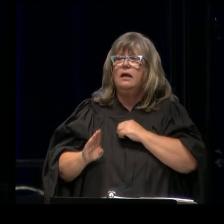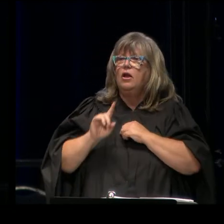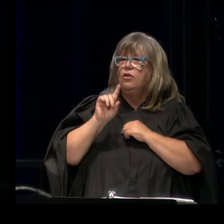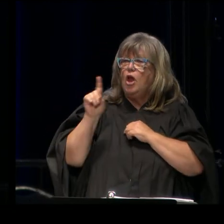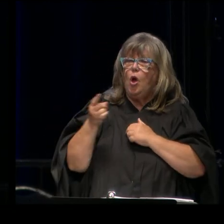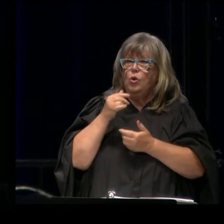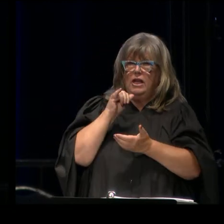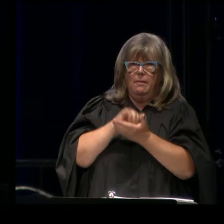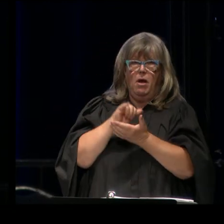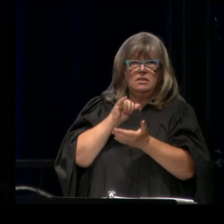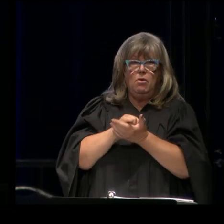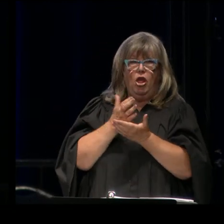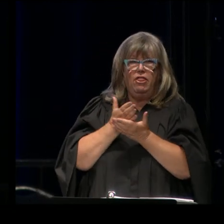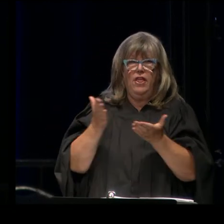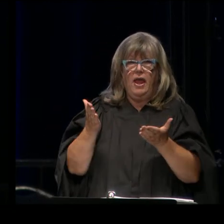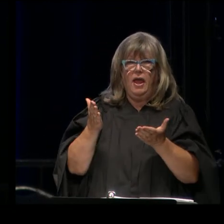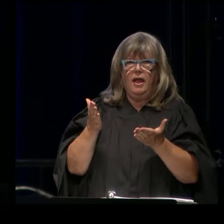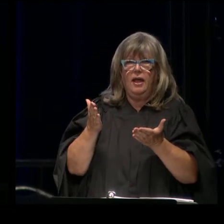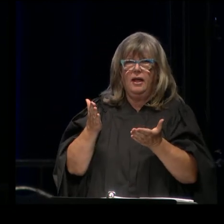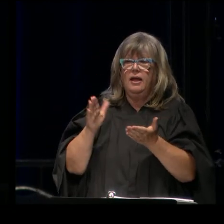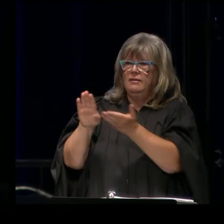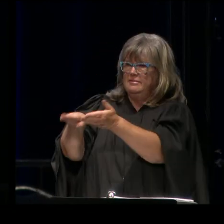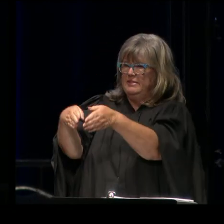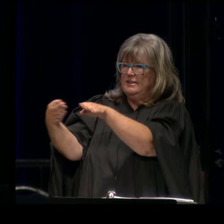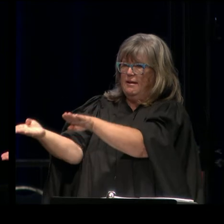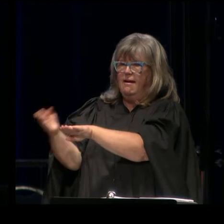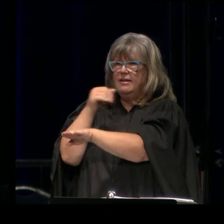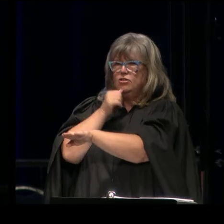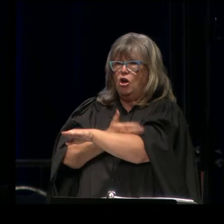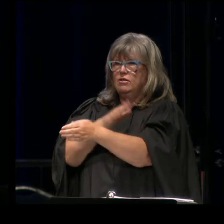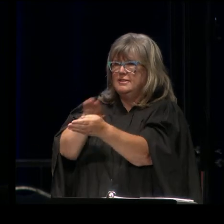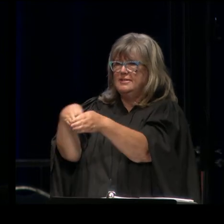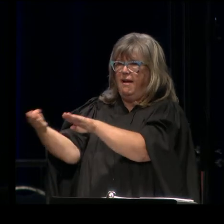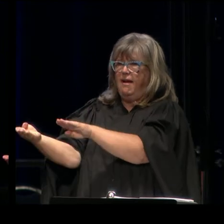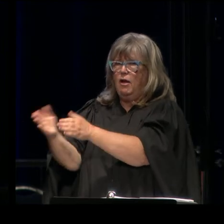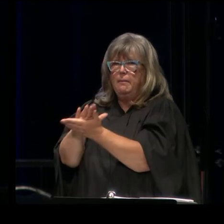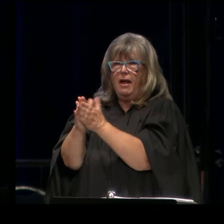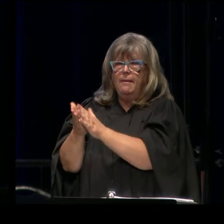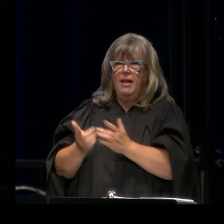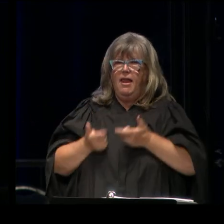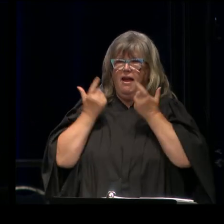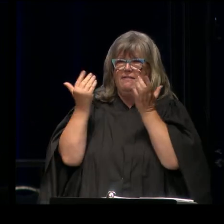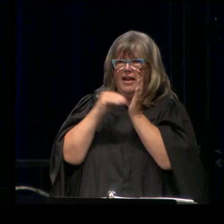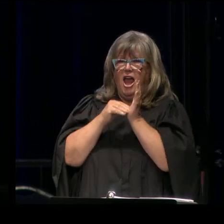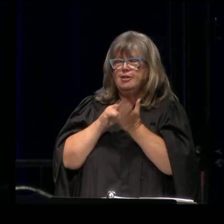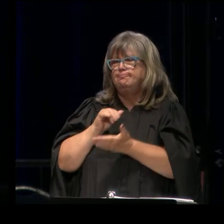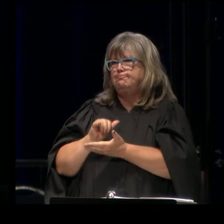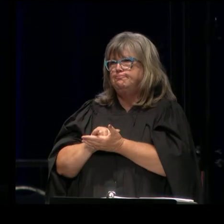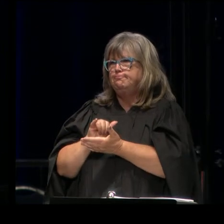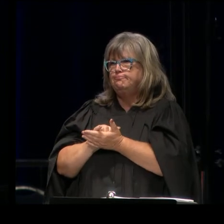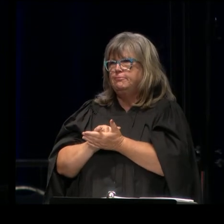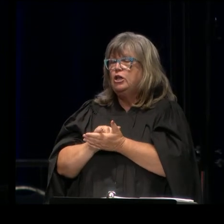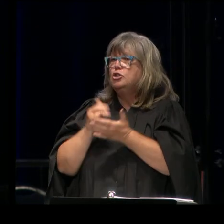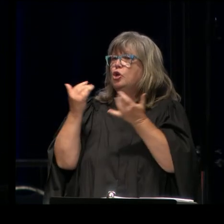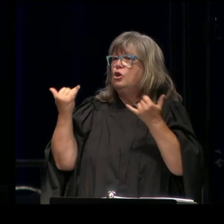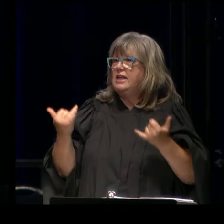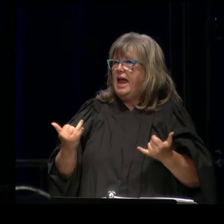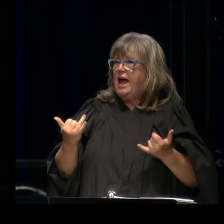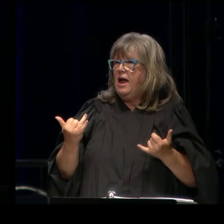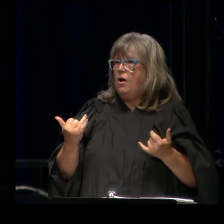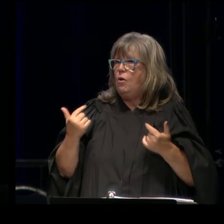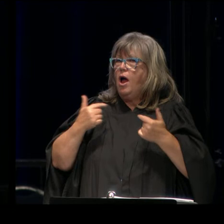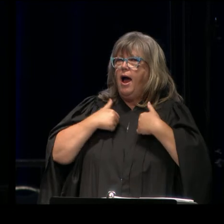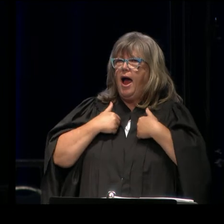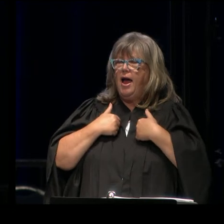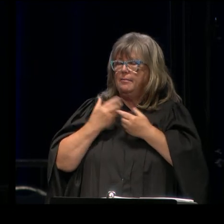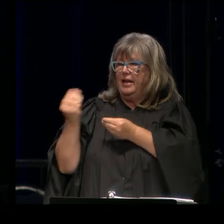to return my daughters back. And today, I am keeping them in your